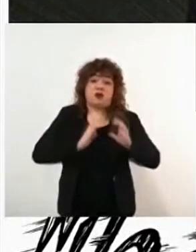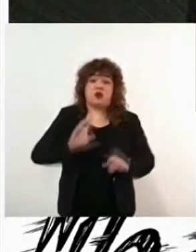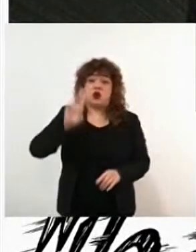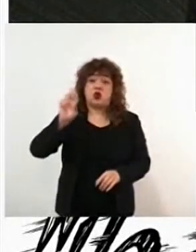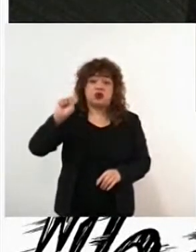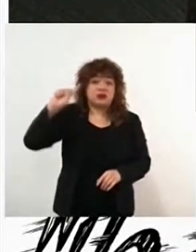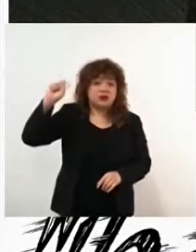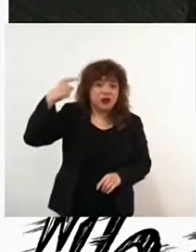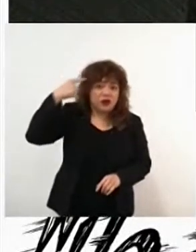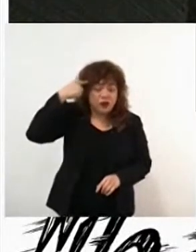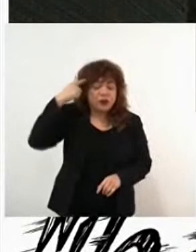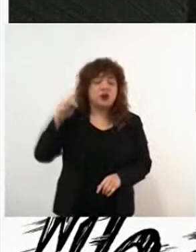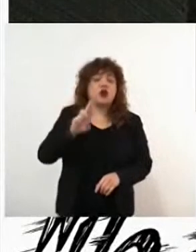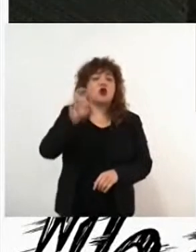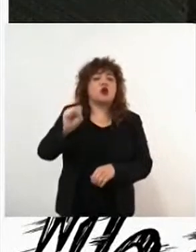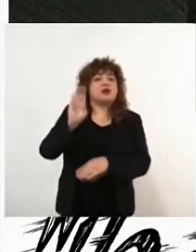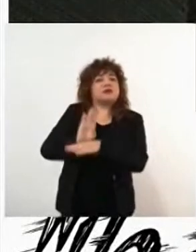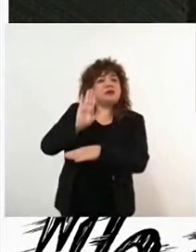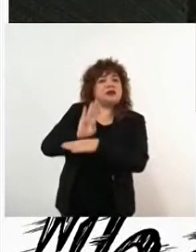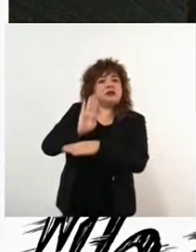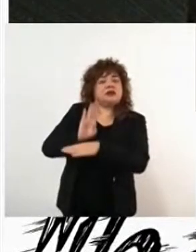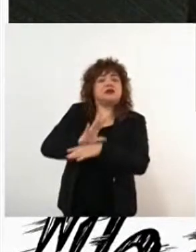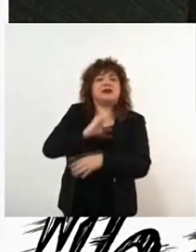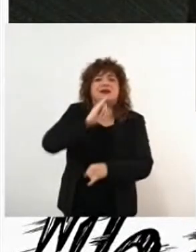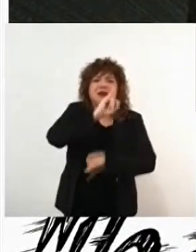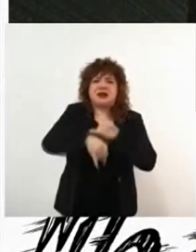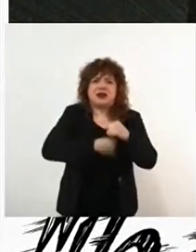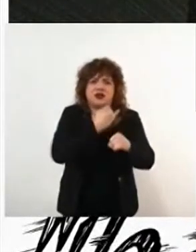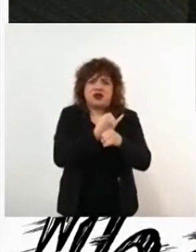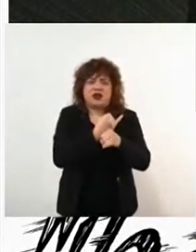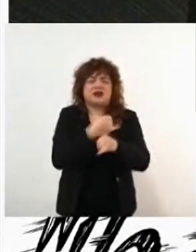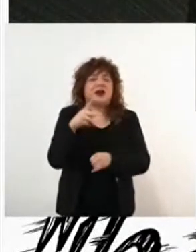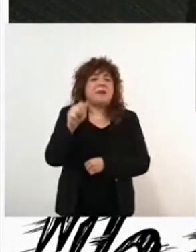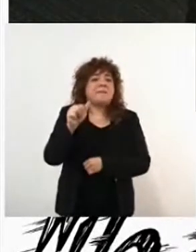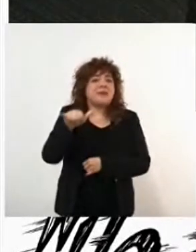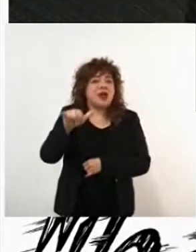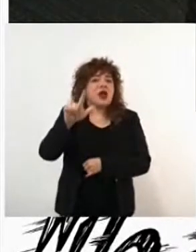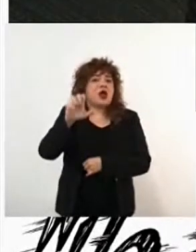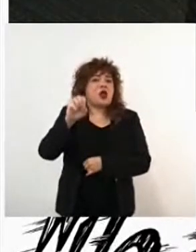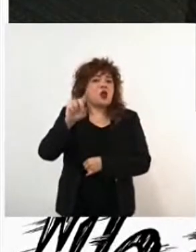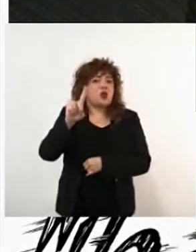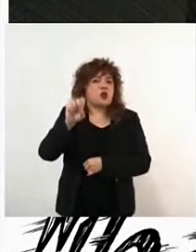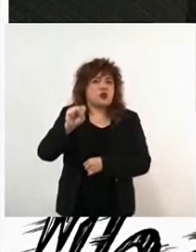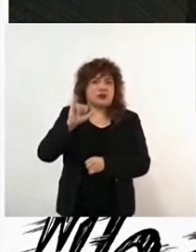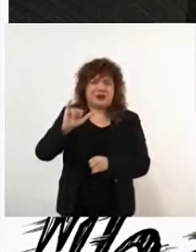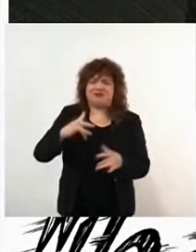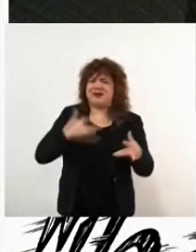government, U.S. commercial, and international customer payloads. What do you find most exciting about that?